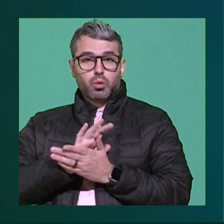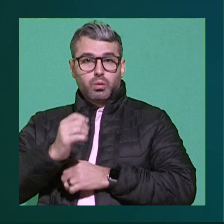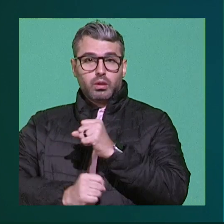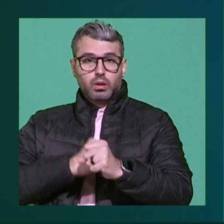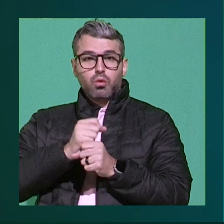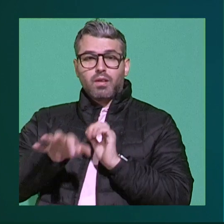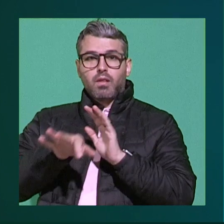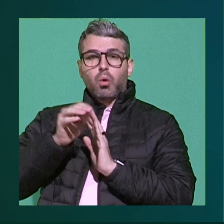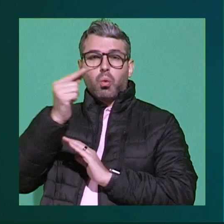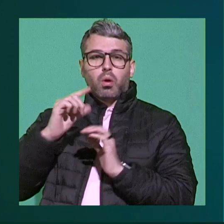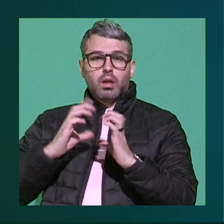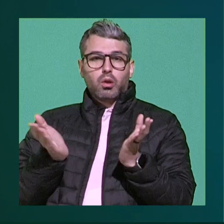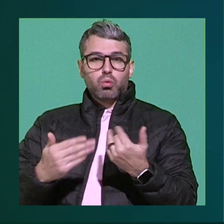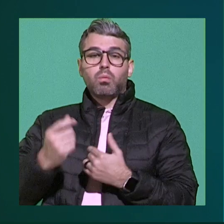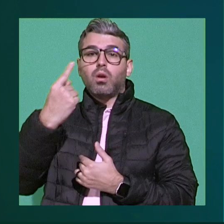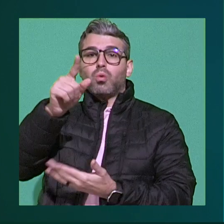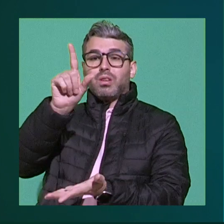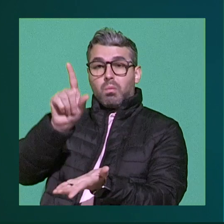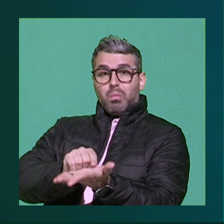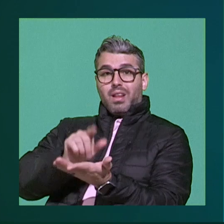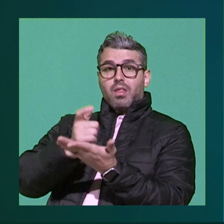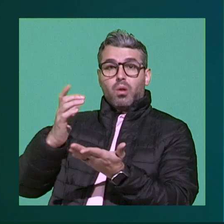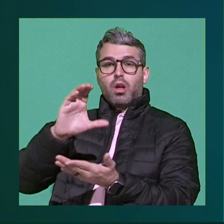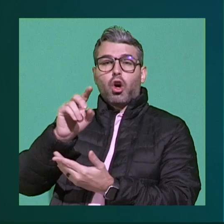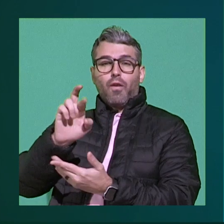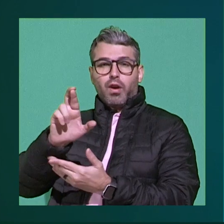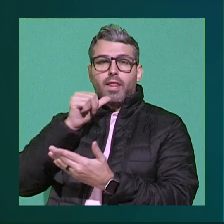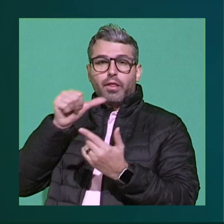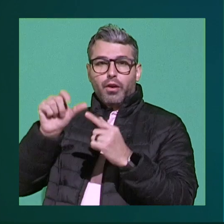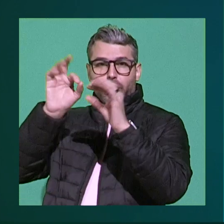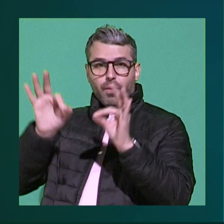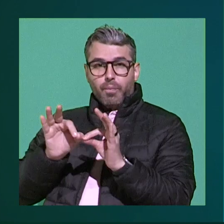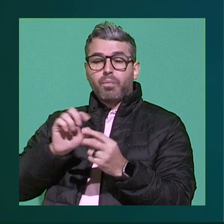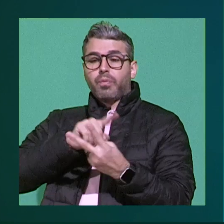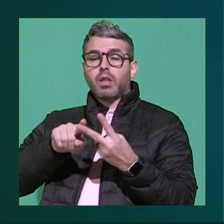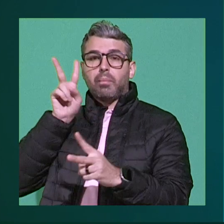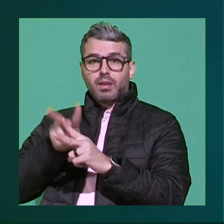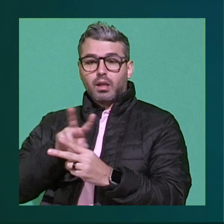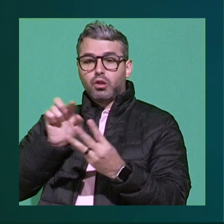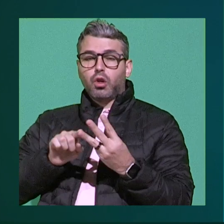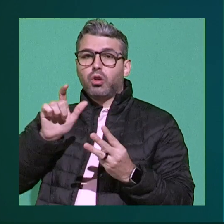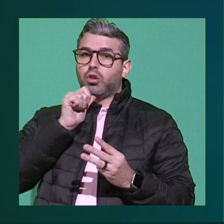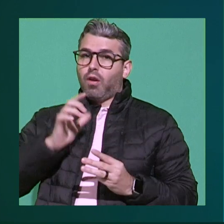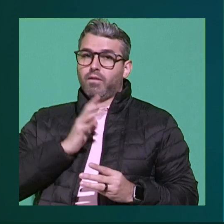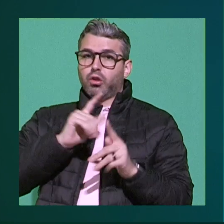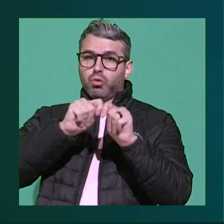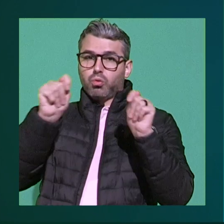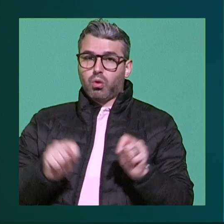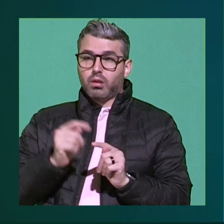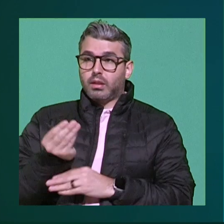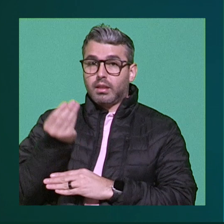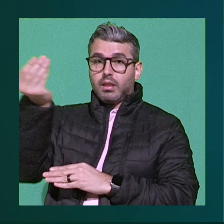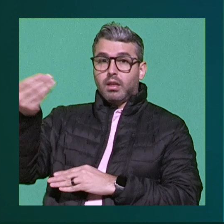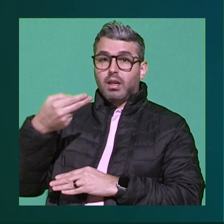or Remind. You will need to print out the cover letter, the application, and your unofficial transcript. Turn them in to Mr. Williams'